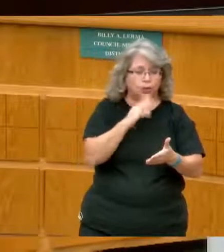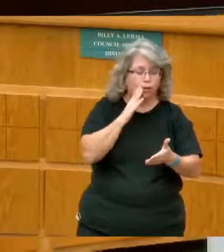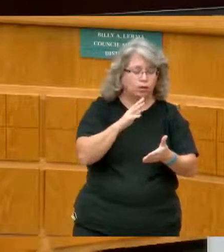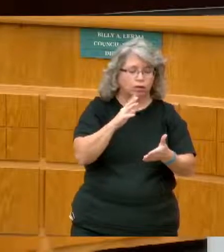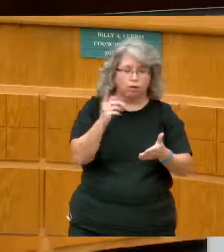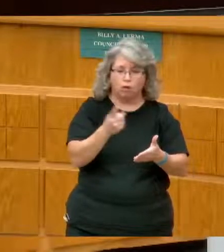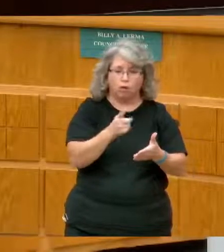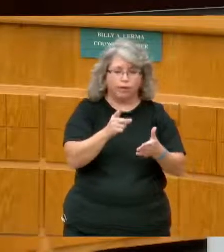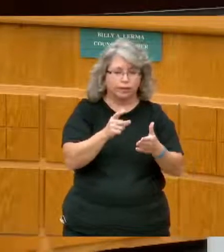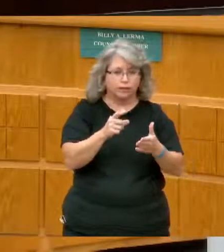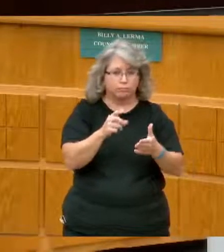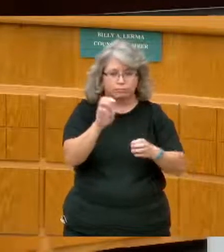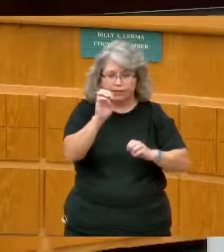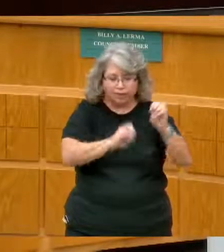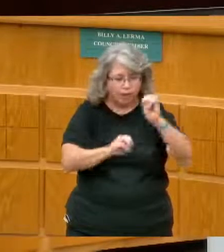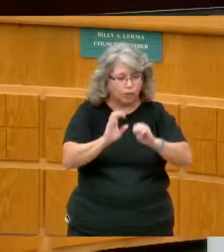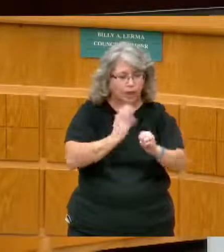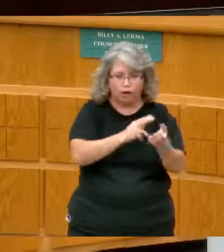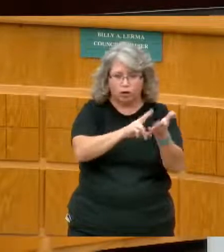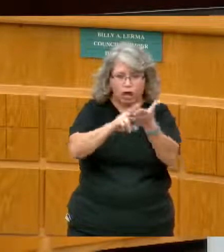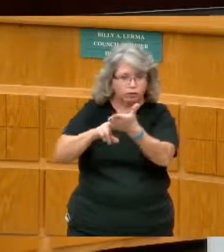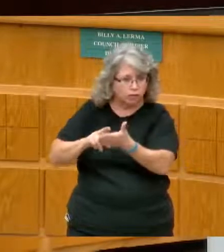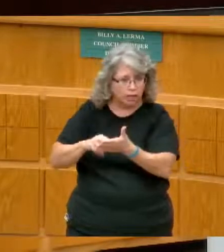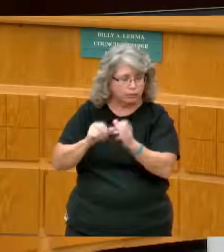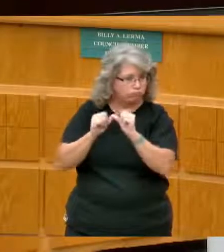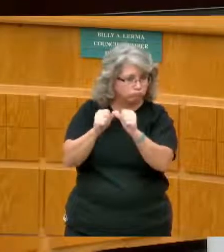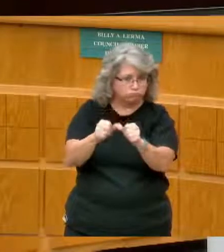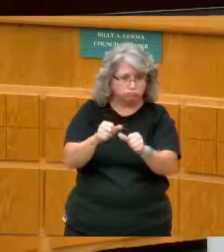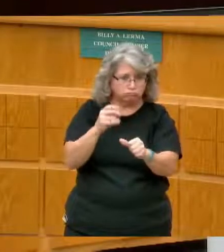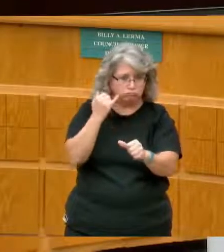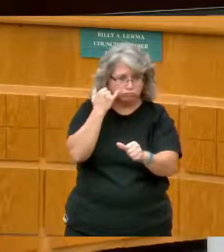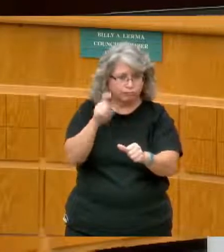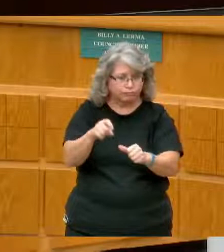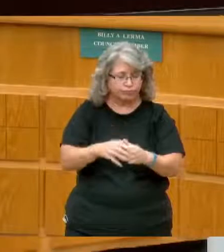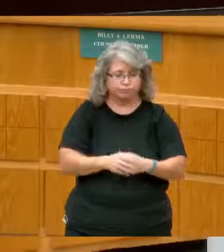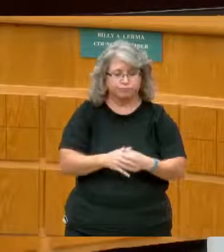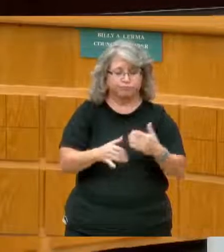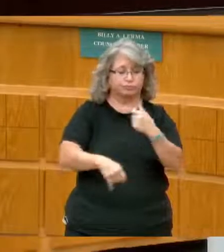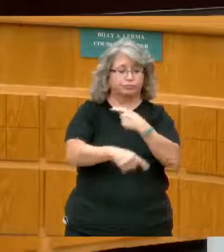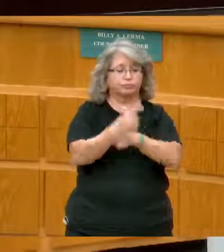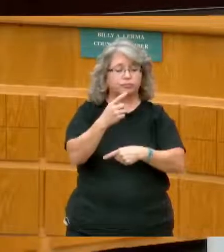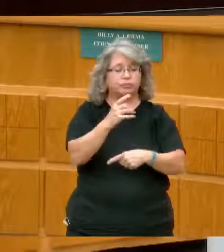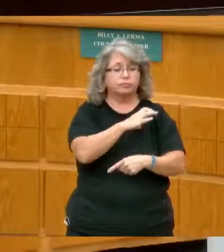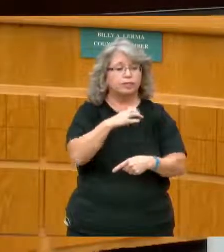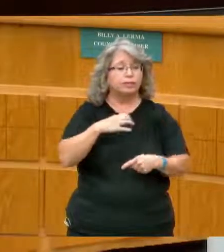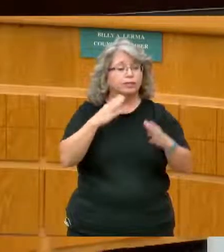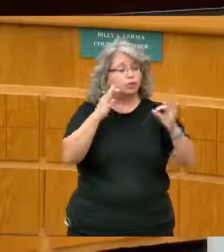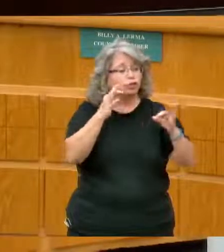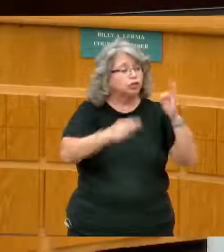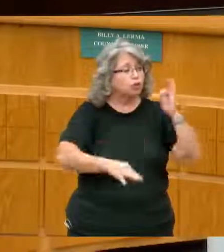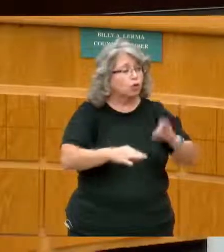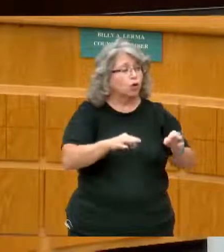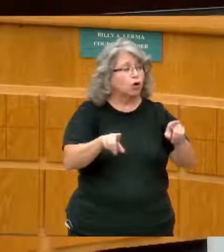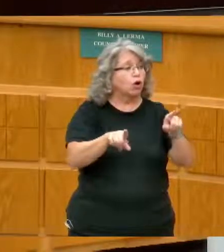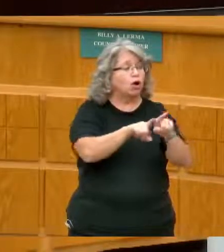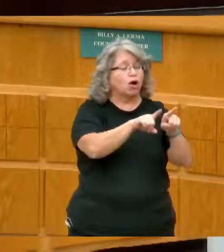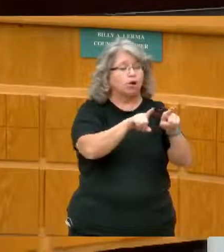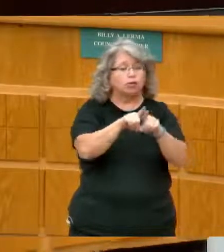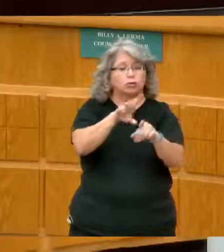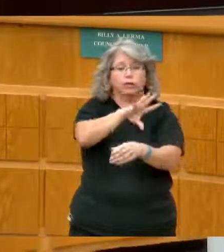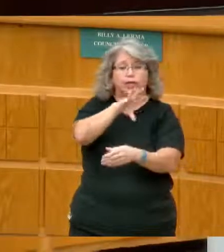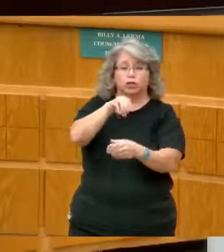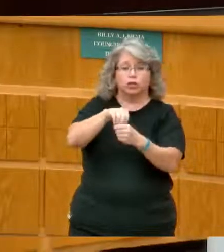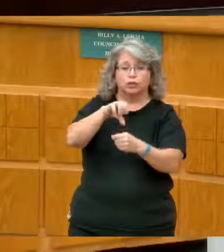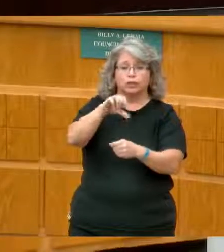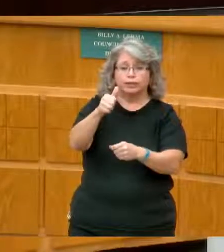I also want to say that I'm proud to say that today the Commissioners Court included the 10% premium pay for the Public